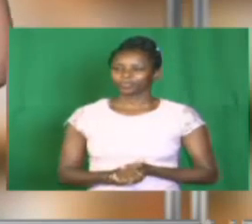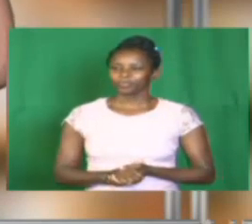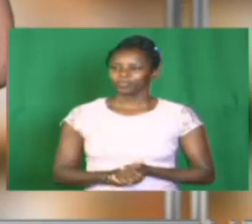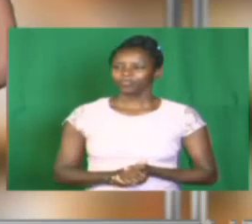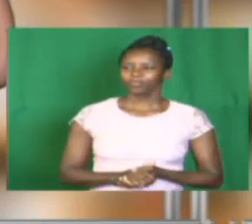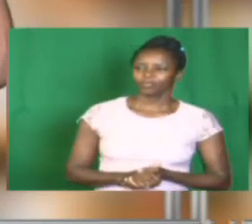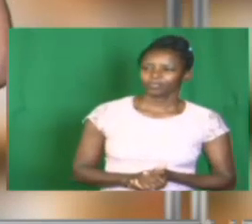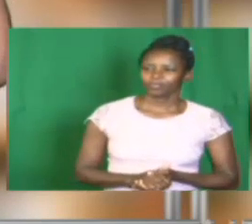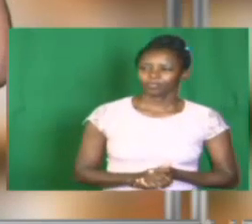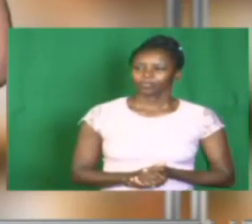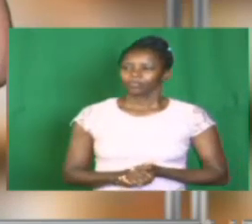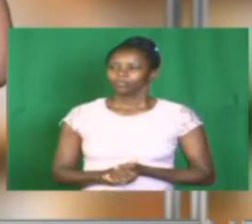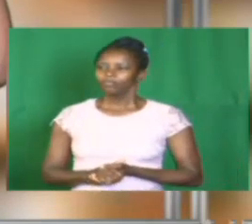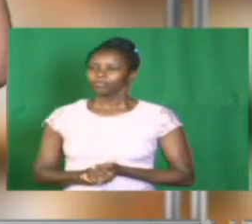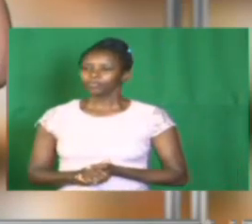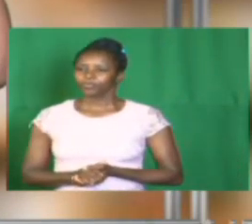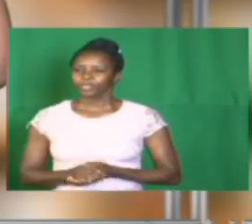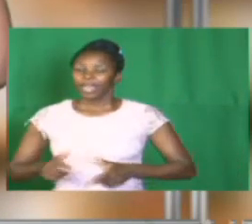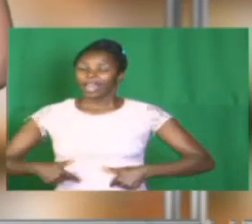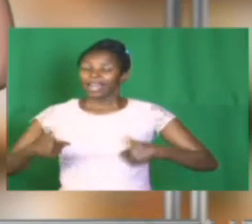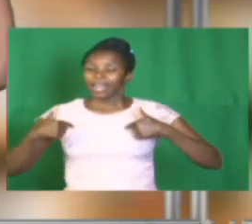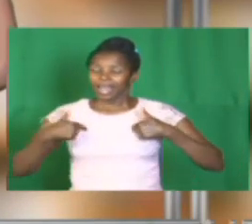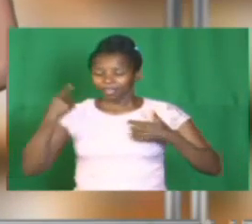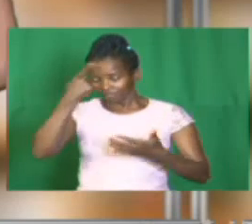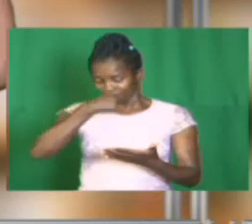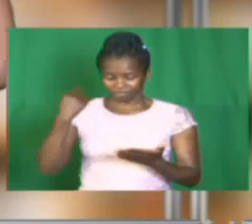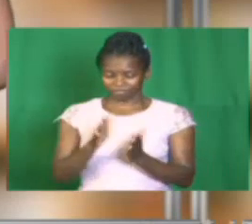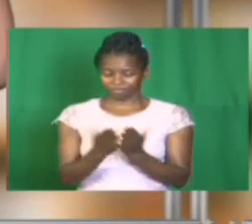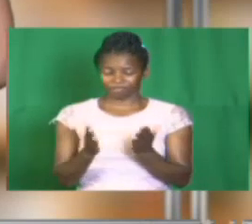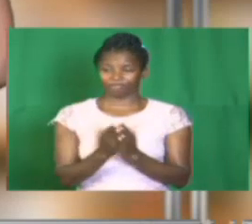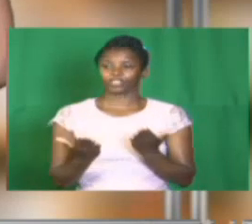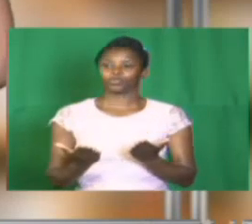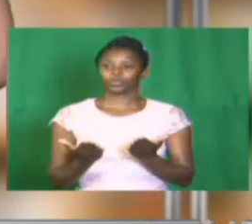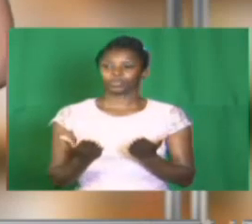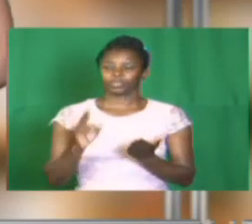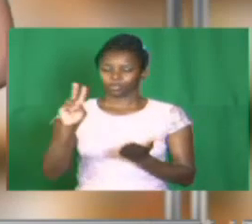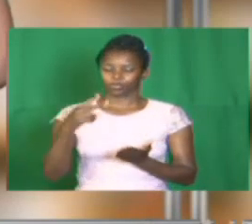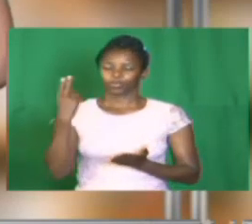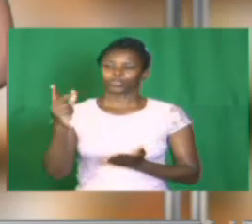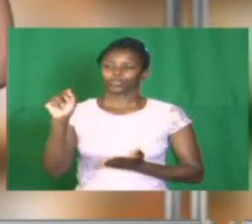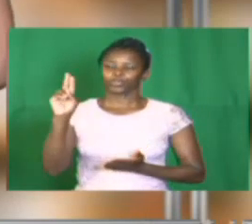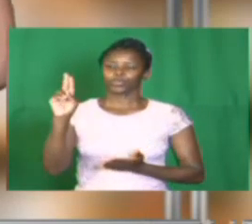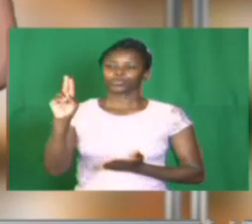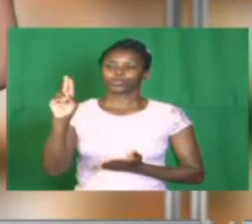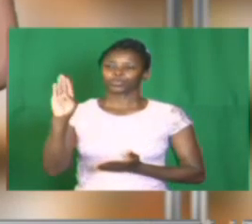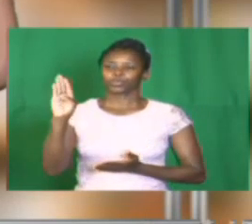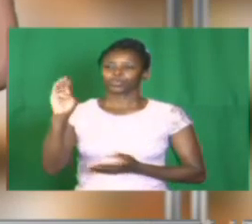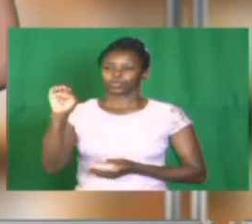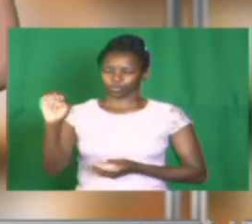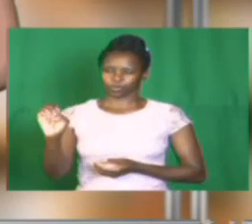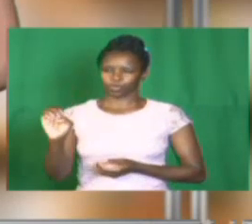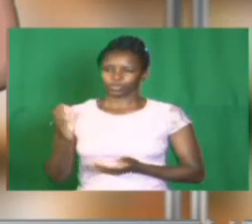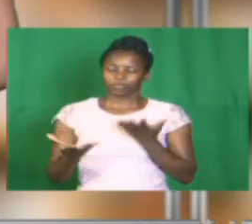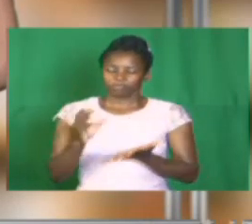on Facebook and on YouTube, and to also remind you that you can subscribe on YouTube just so you get notifications